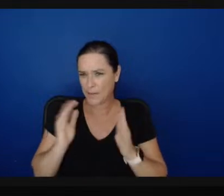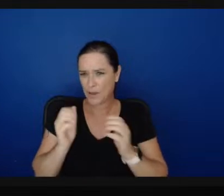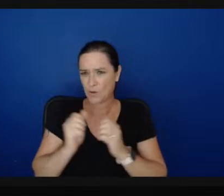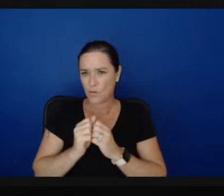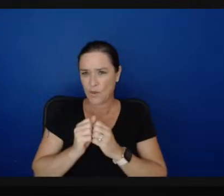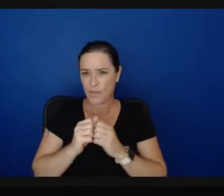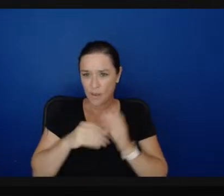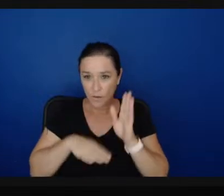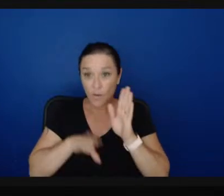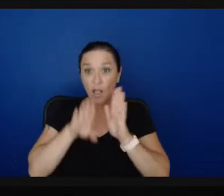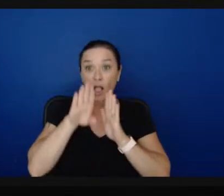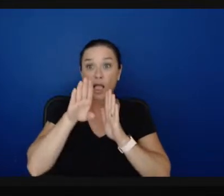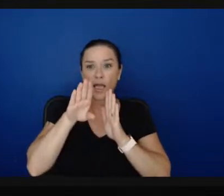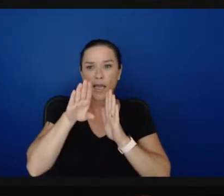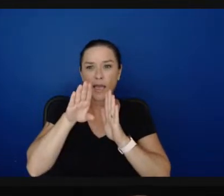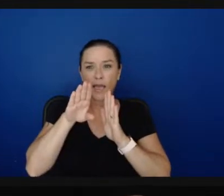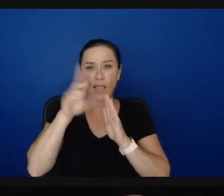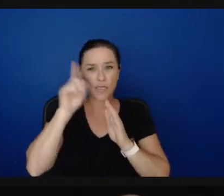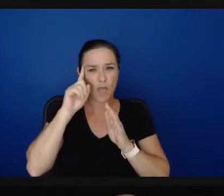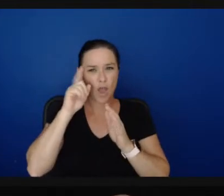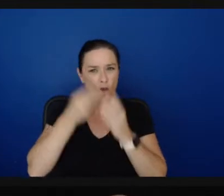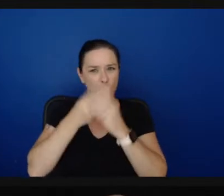eruption predictably.